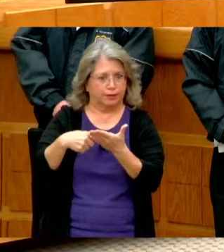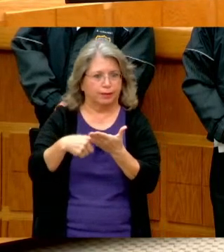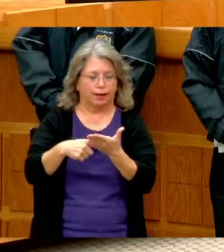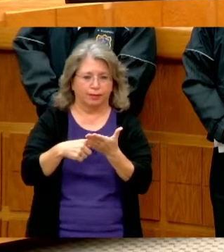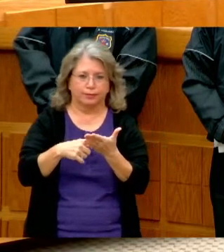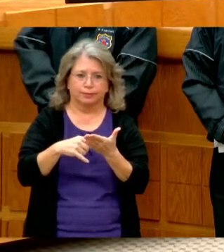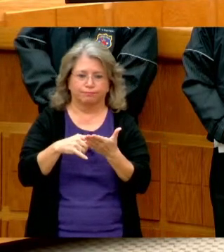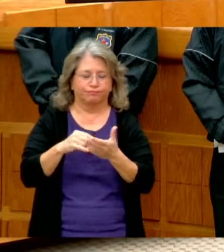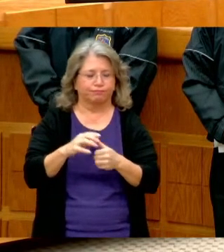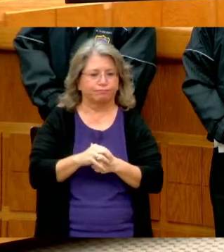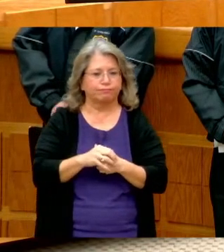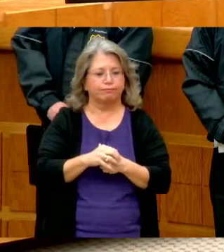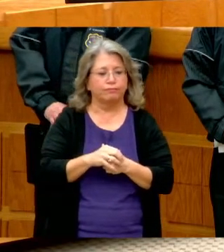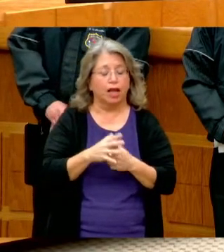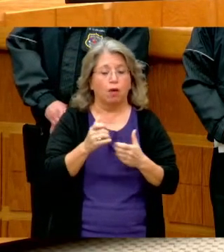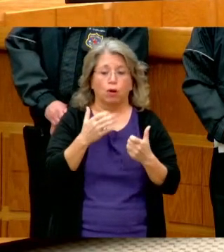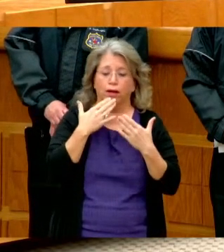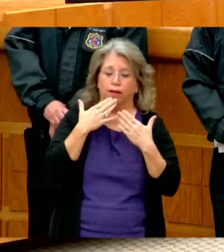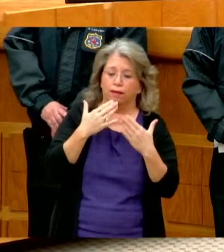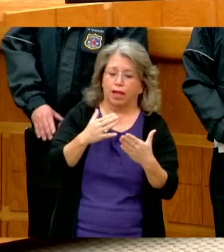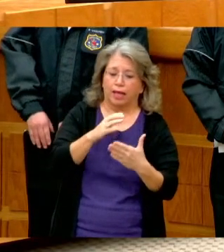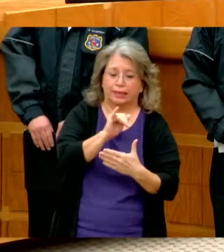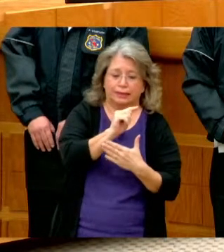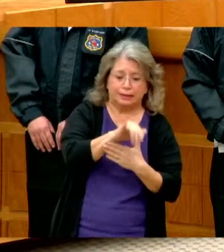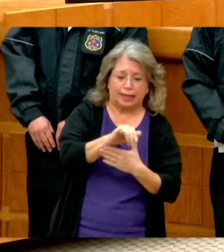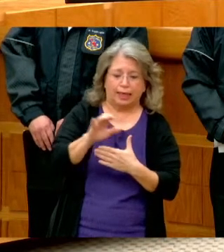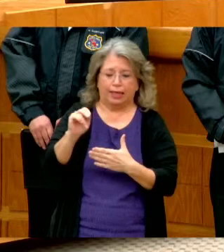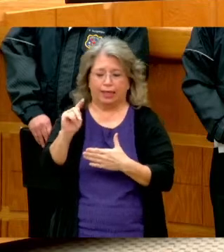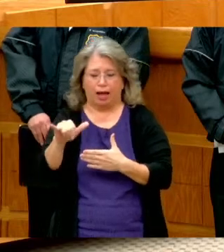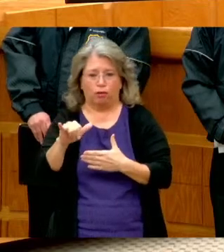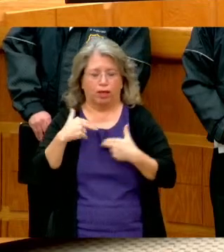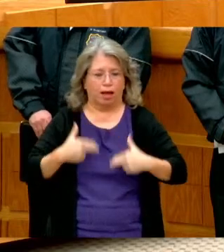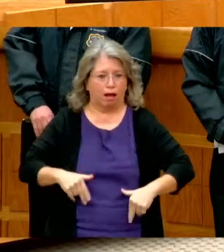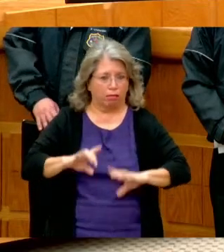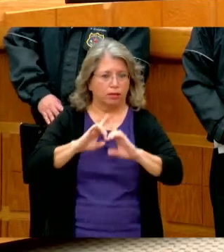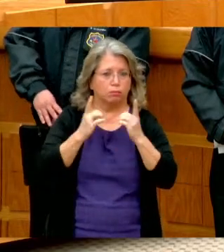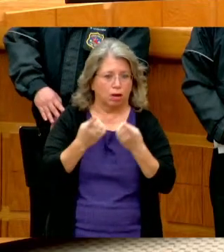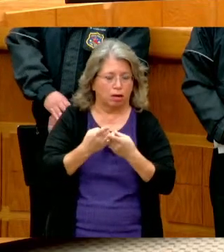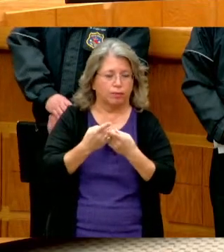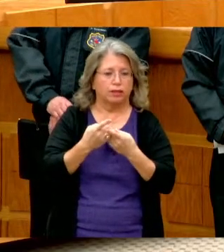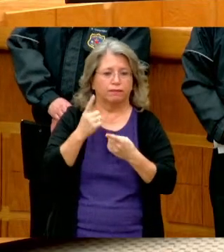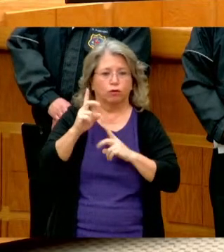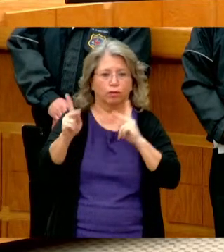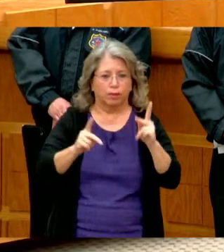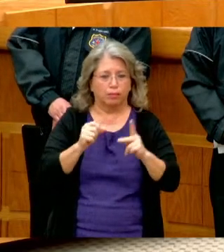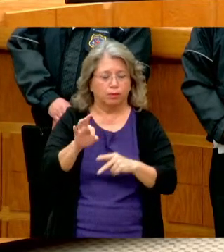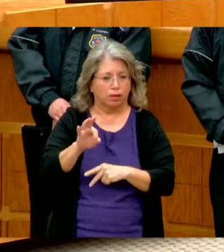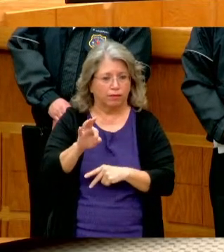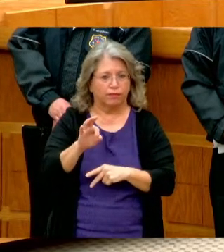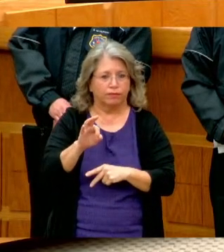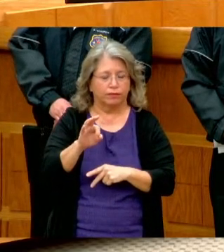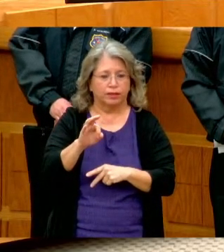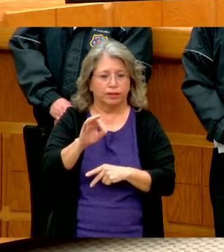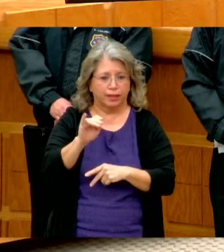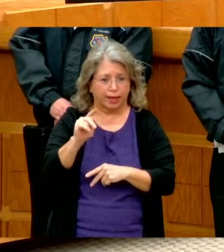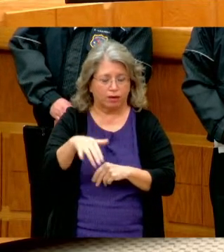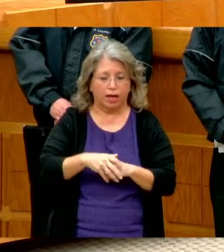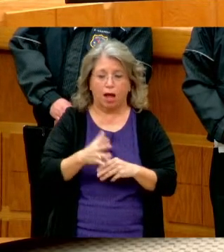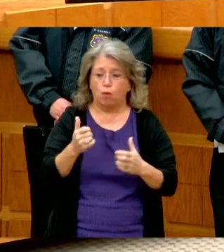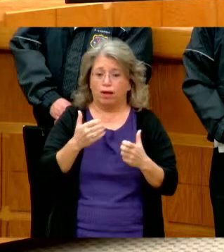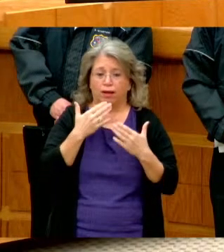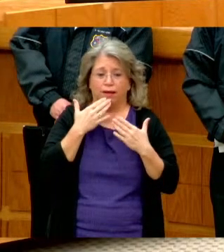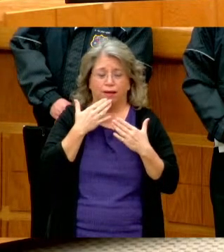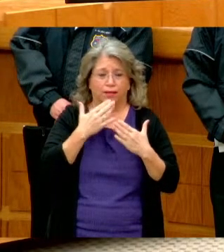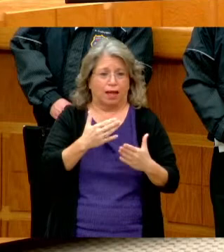County Health Department on behalf of the citizens of Nueces County. I want to thank personally the City of Corpus Christi. When Peter Zanoni,